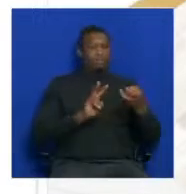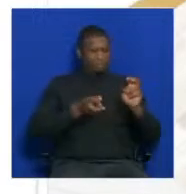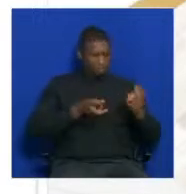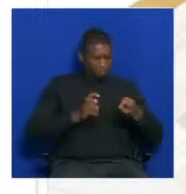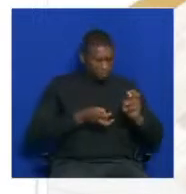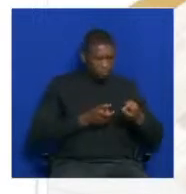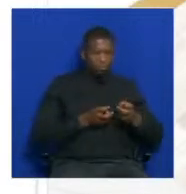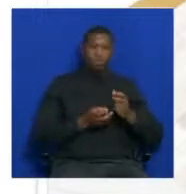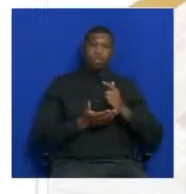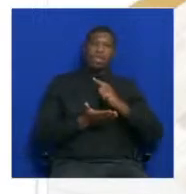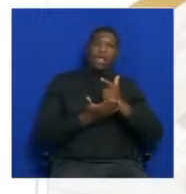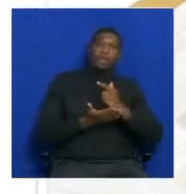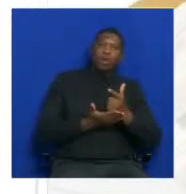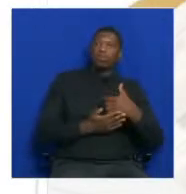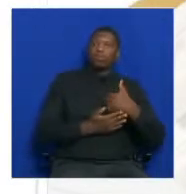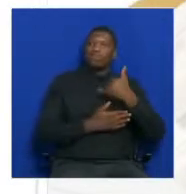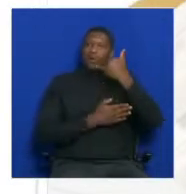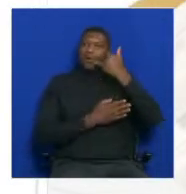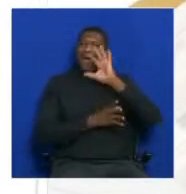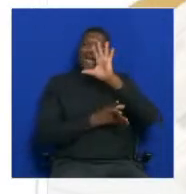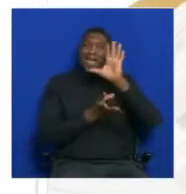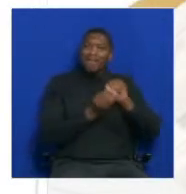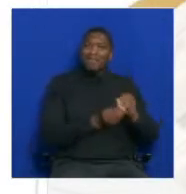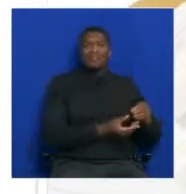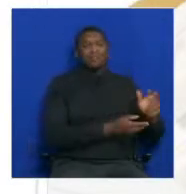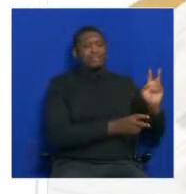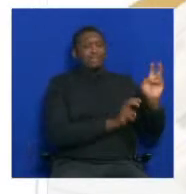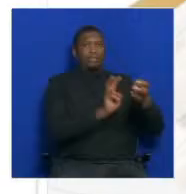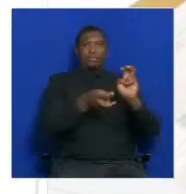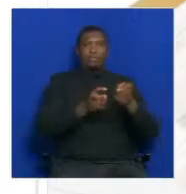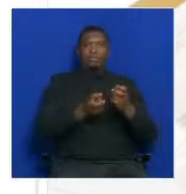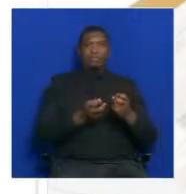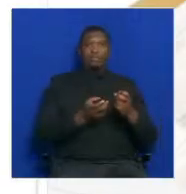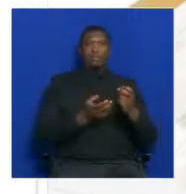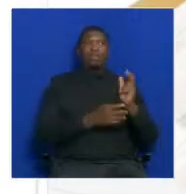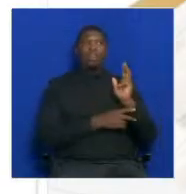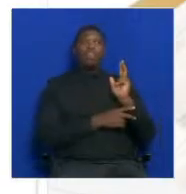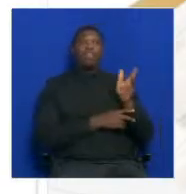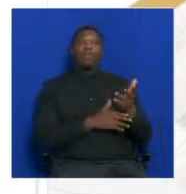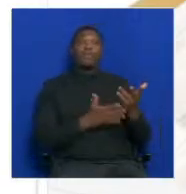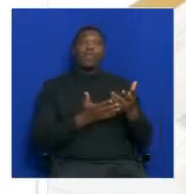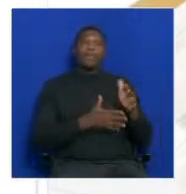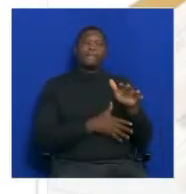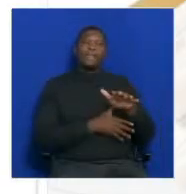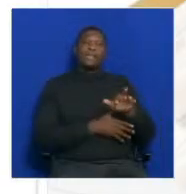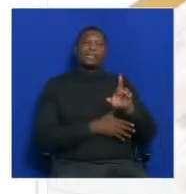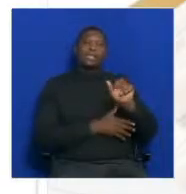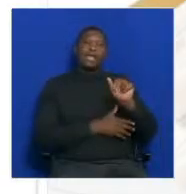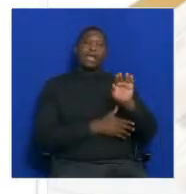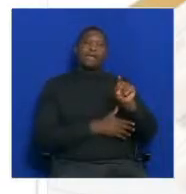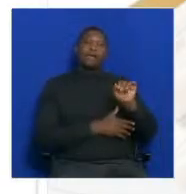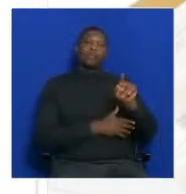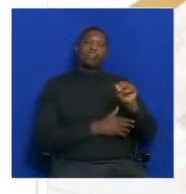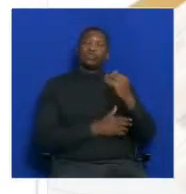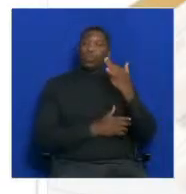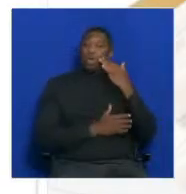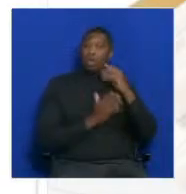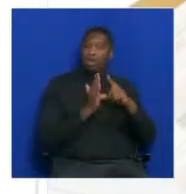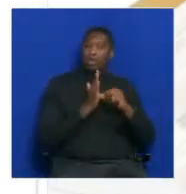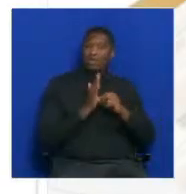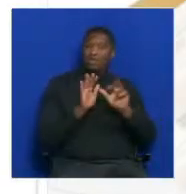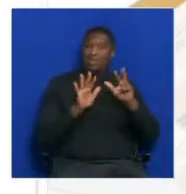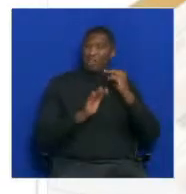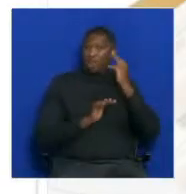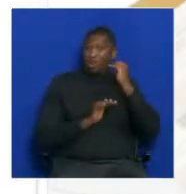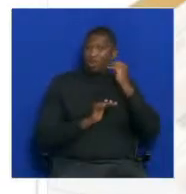phones, and abandoned me near Rabridge in the early hours of the 8th November. I reported the